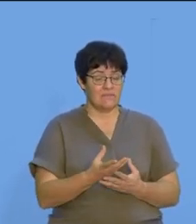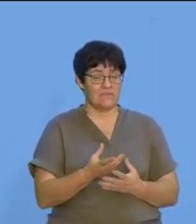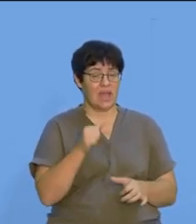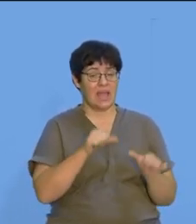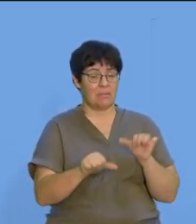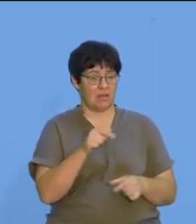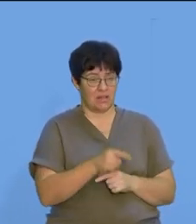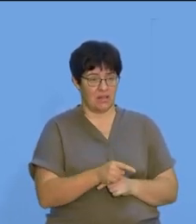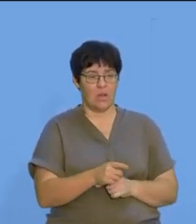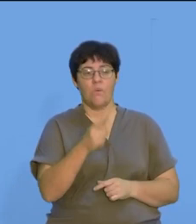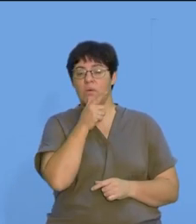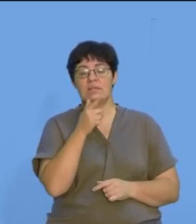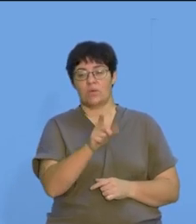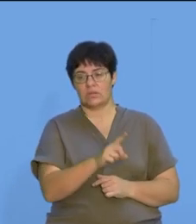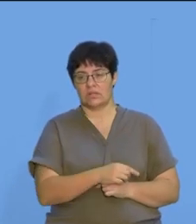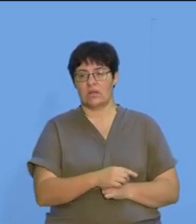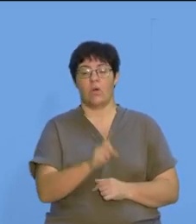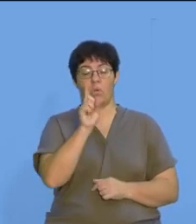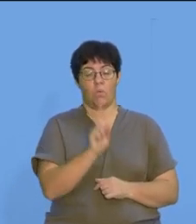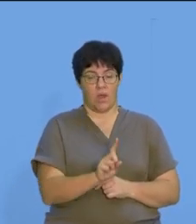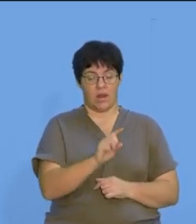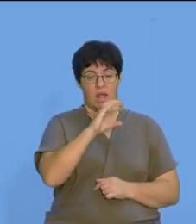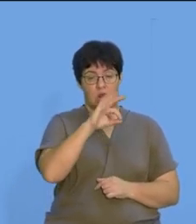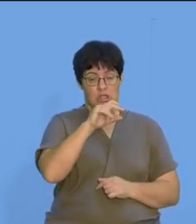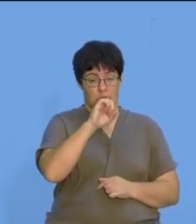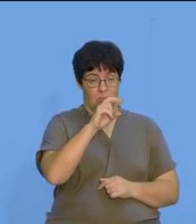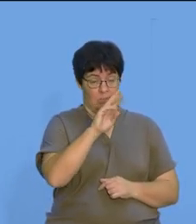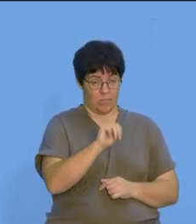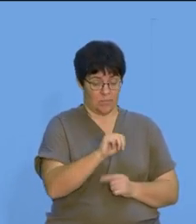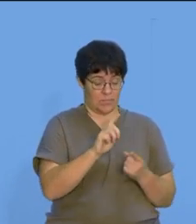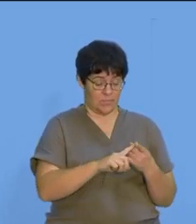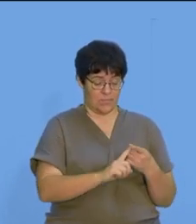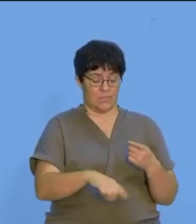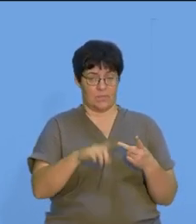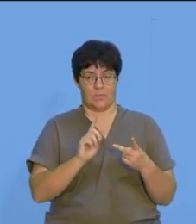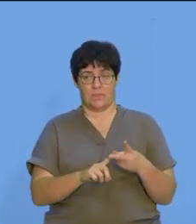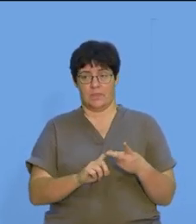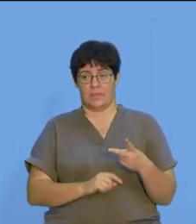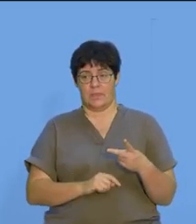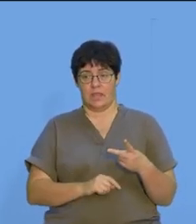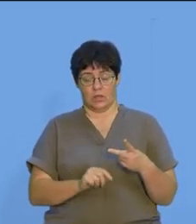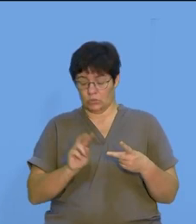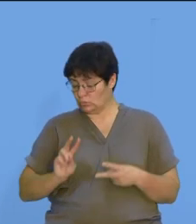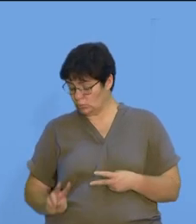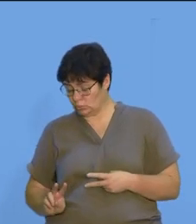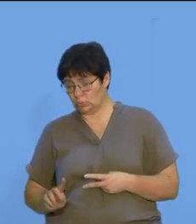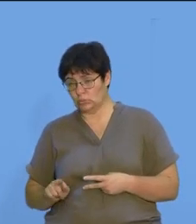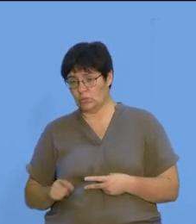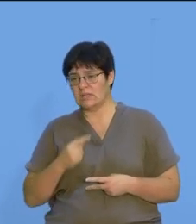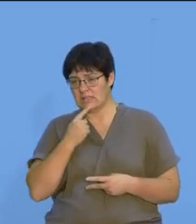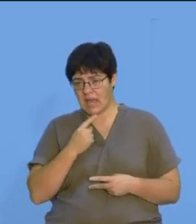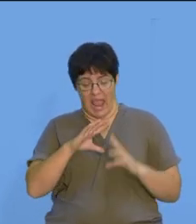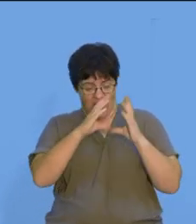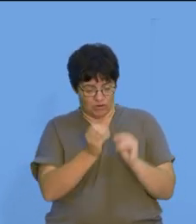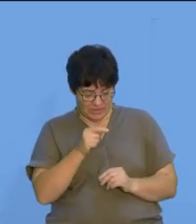are given this chemical formula, we are able to say there is 1 calcium atom, okay? This